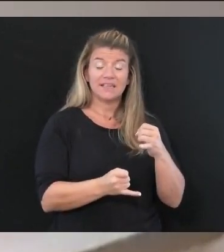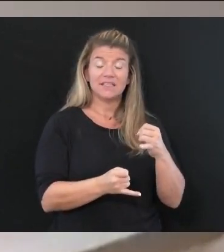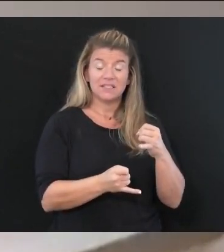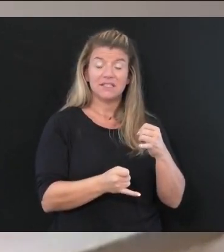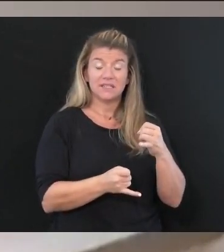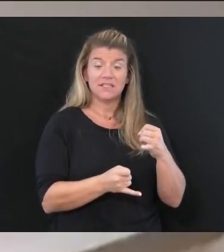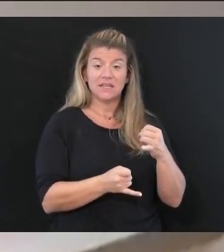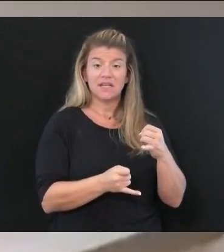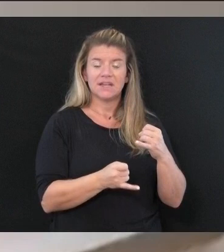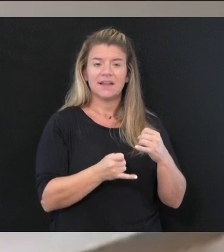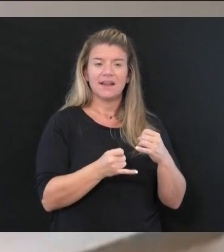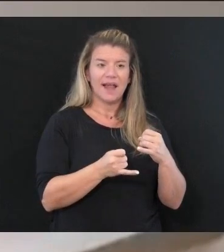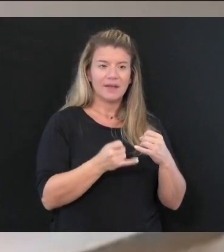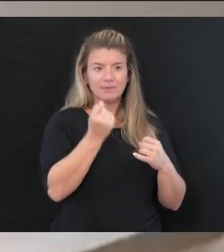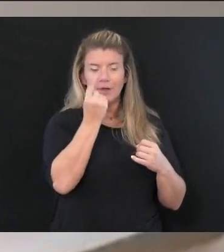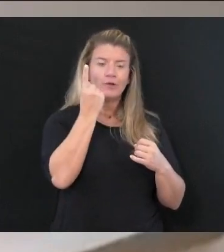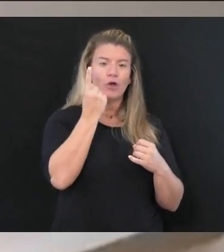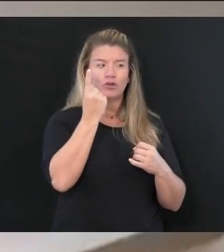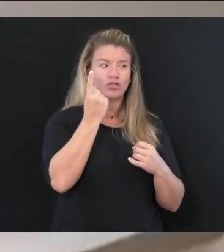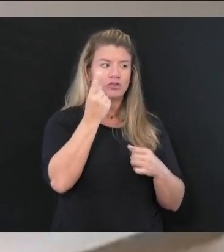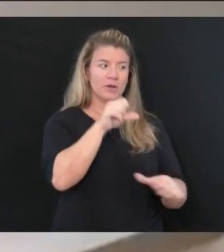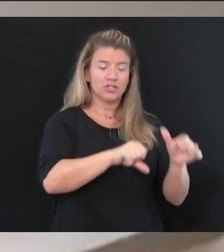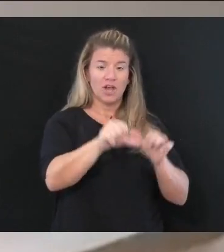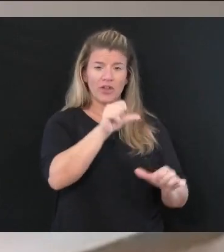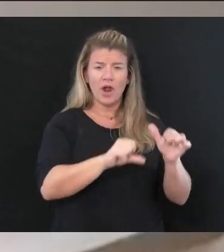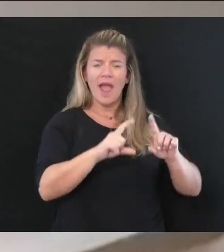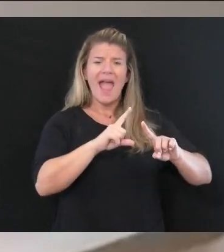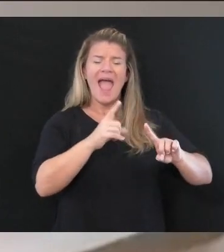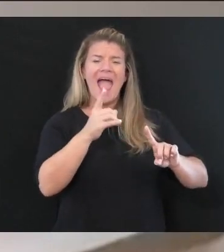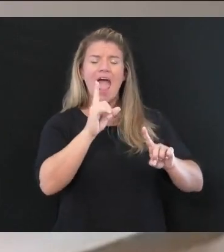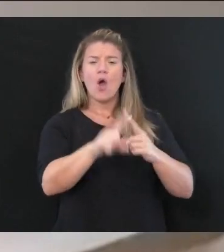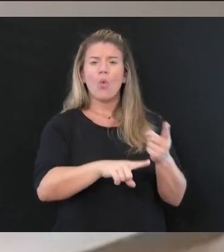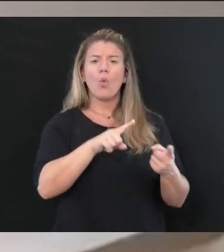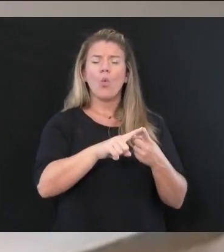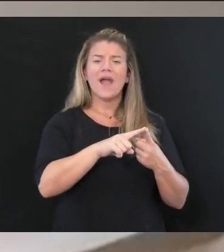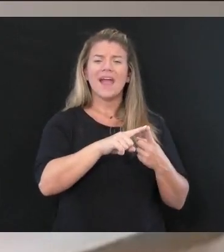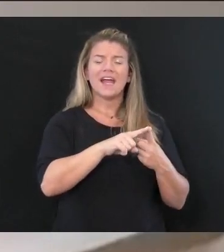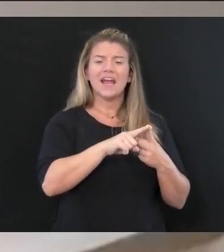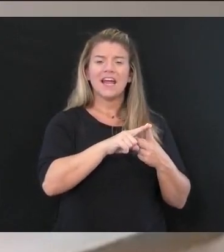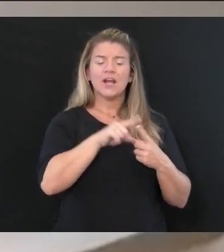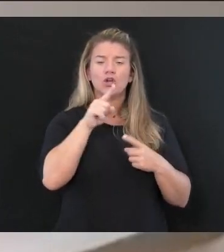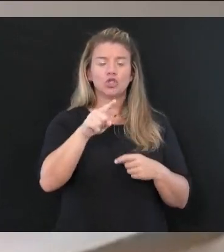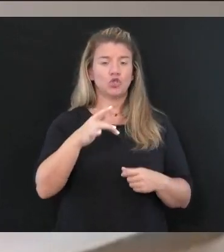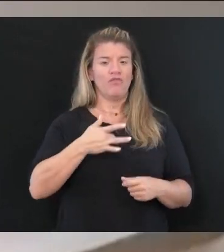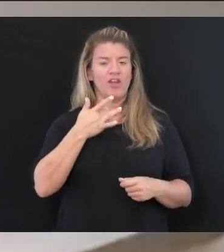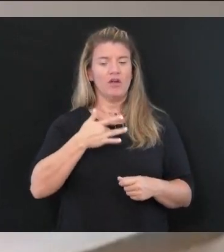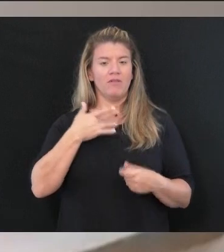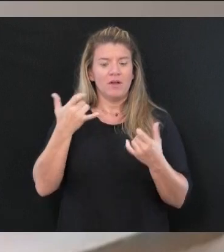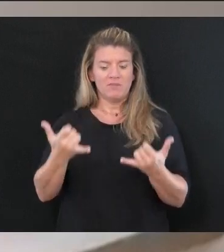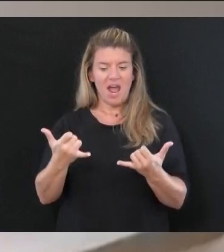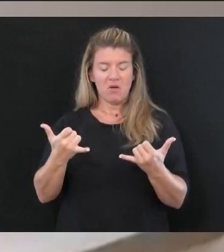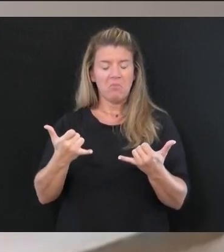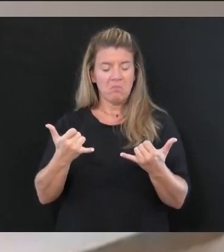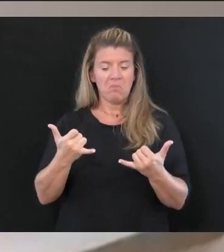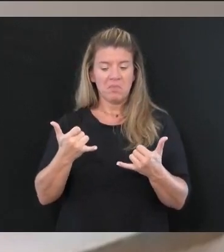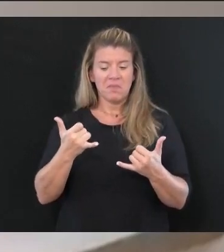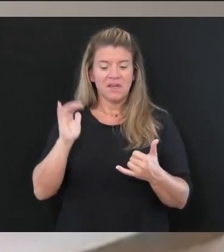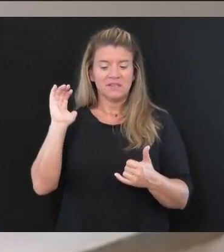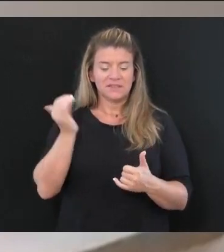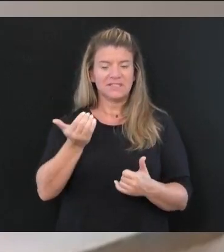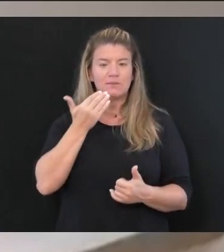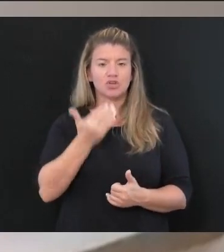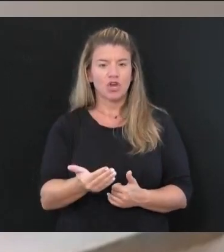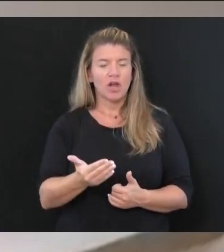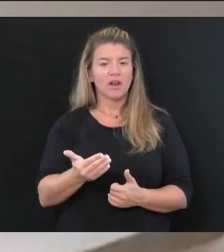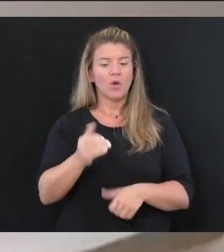that made sense to you? And at what point did you feel like you had a finished product where you could say, all right, well, this seems like it'll work,